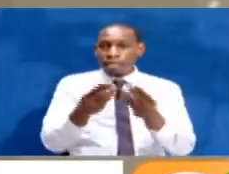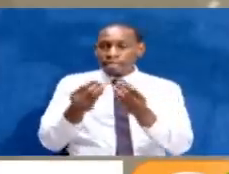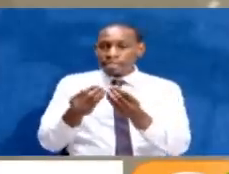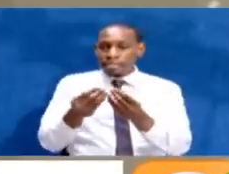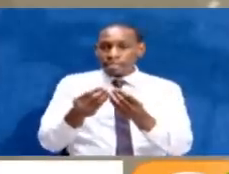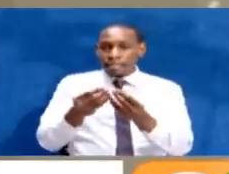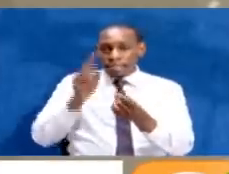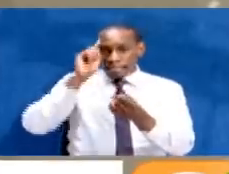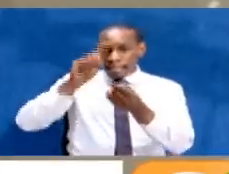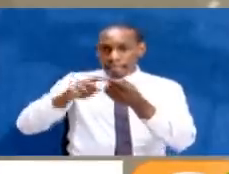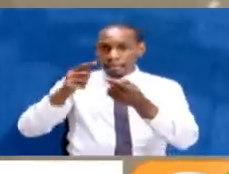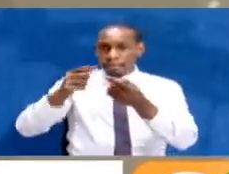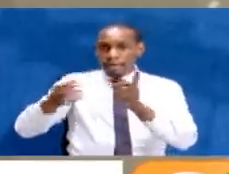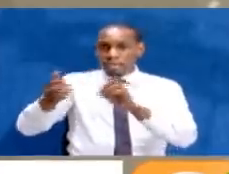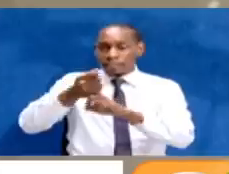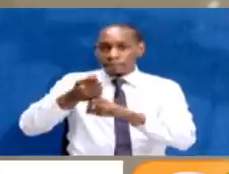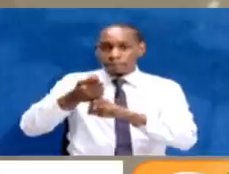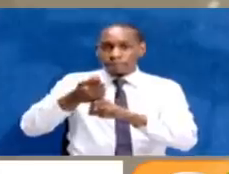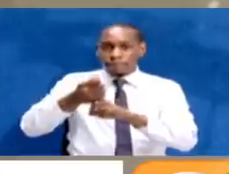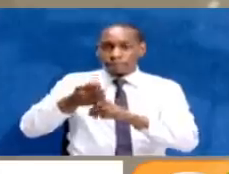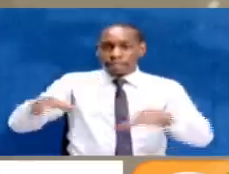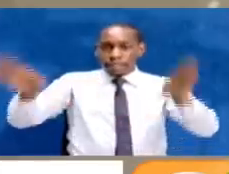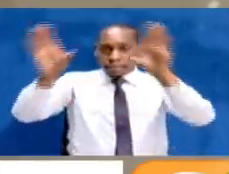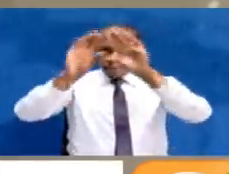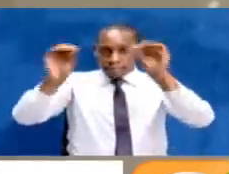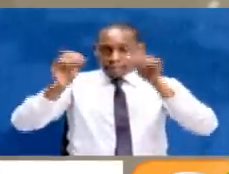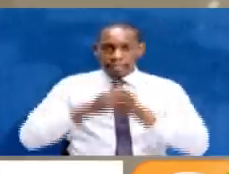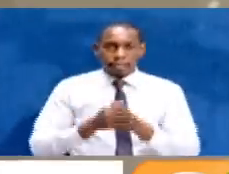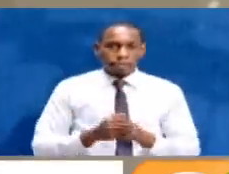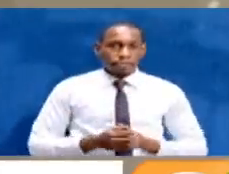the ultimate prize, that is the presidency.